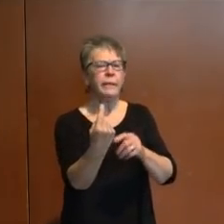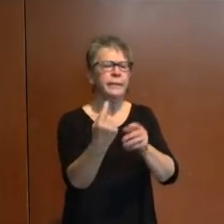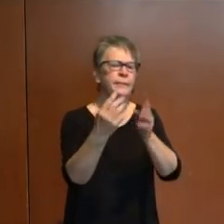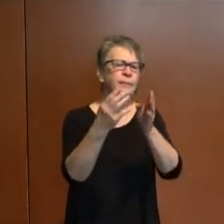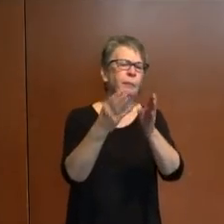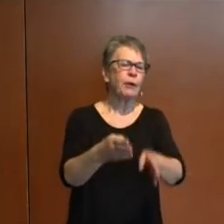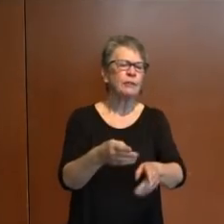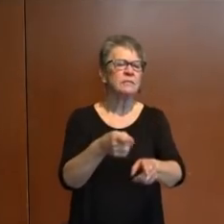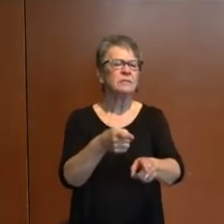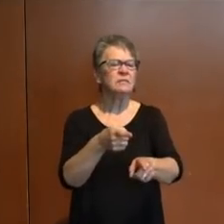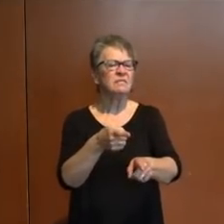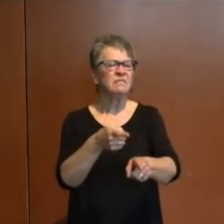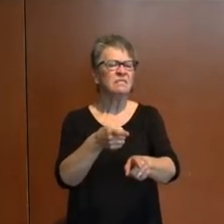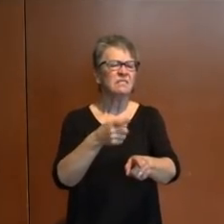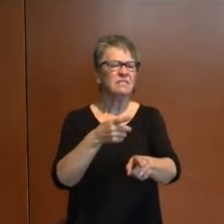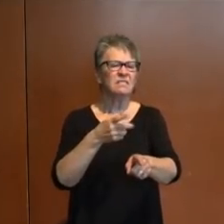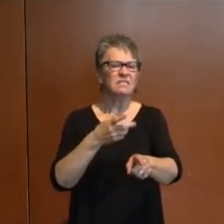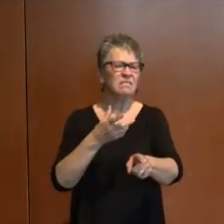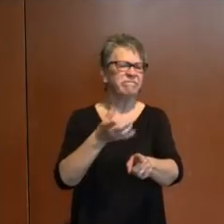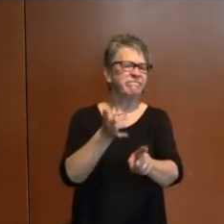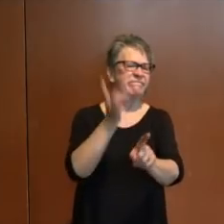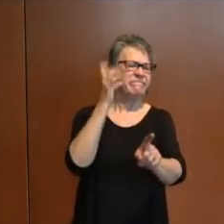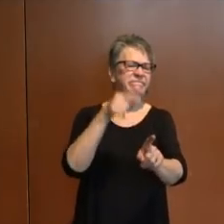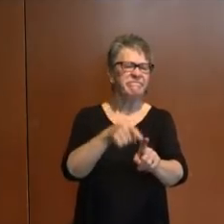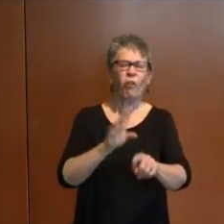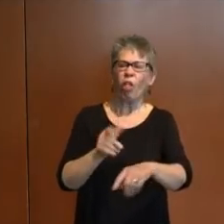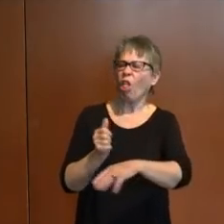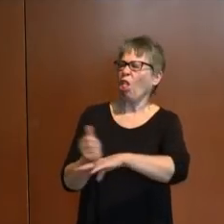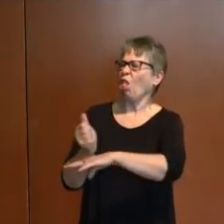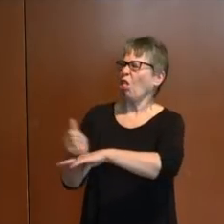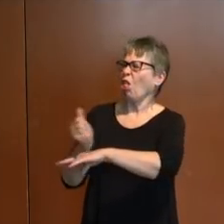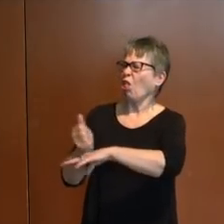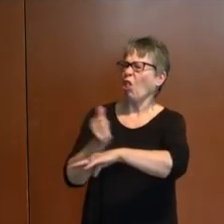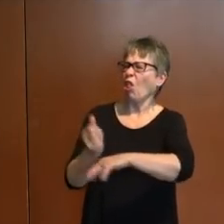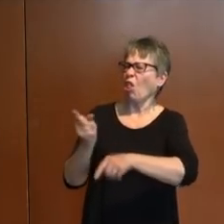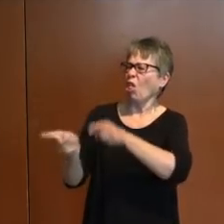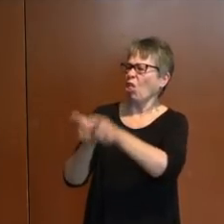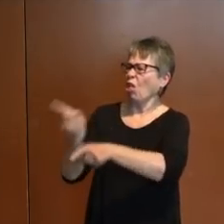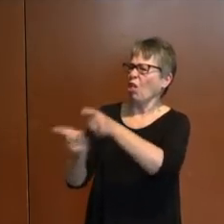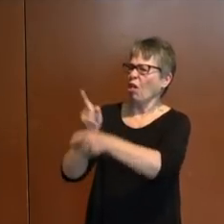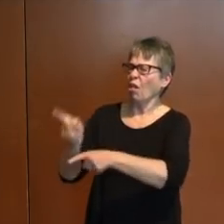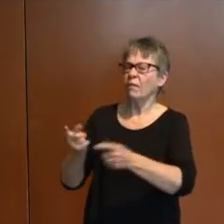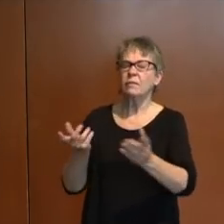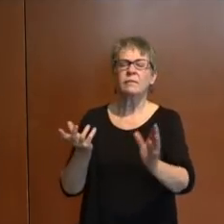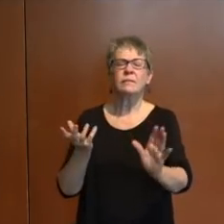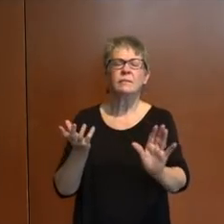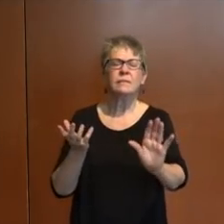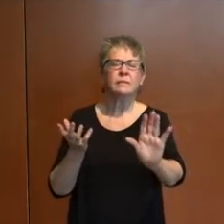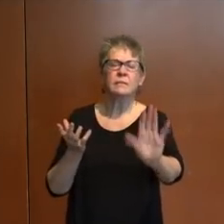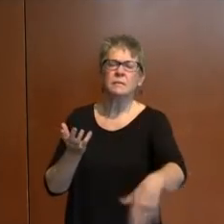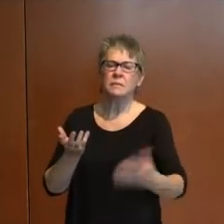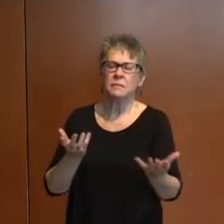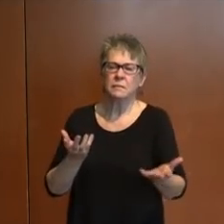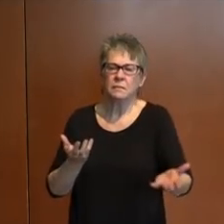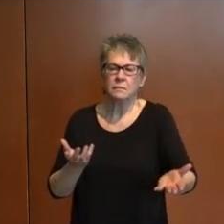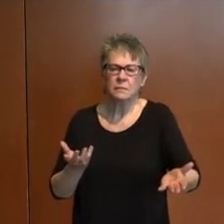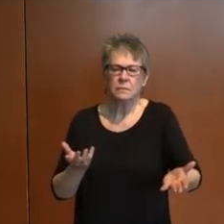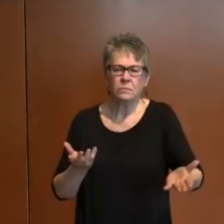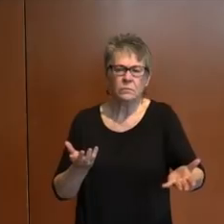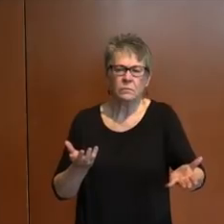And the default, sadly, more often than not, over the centuries of history,